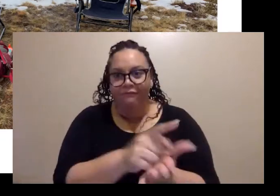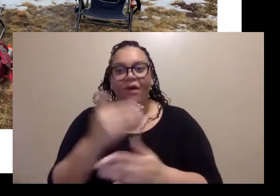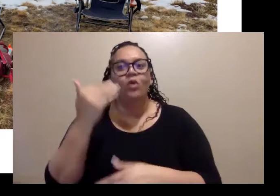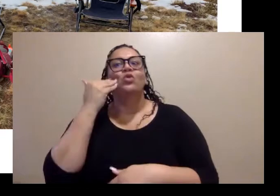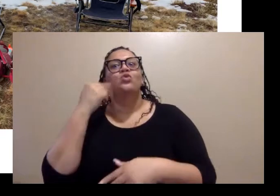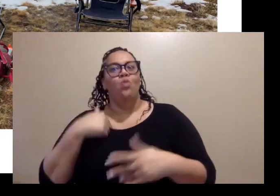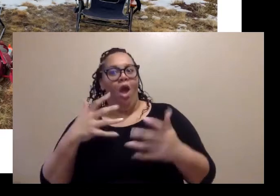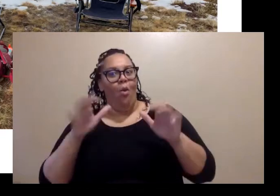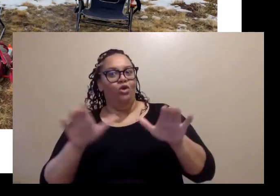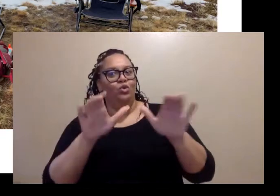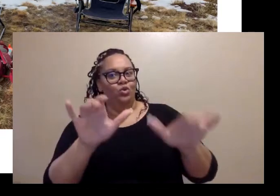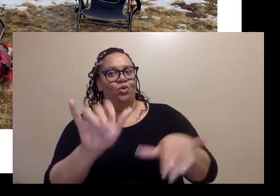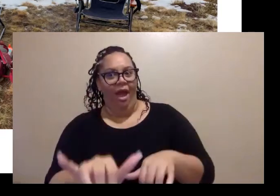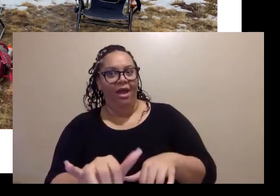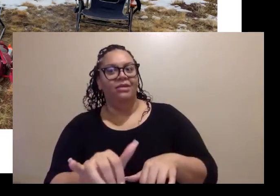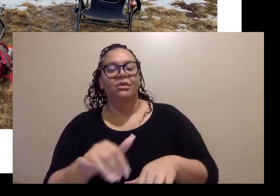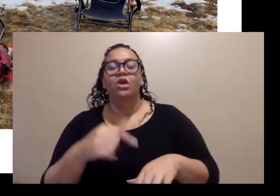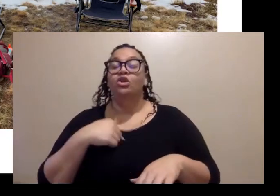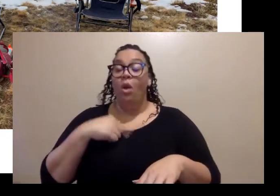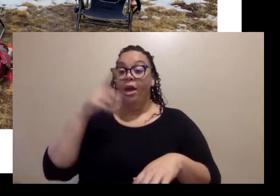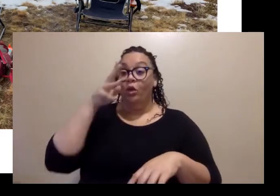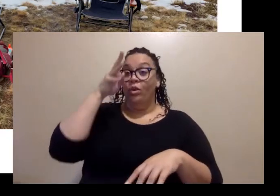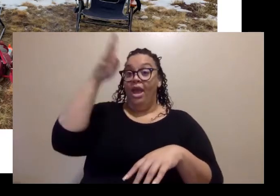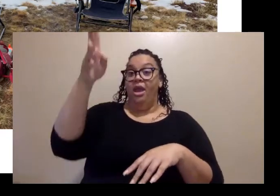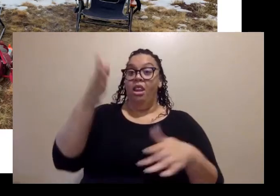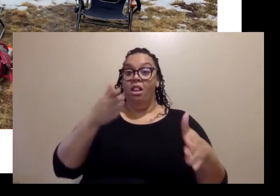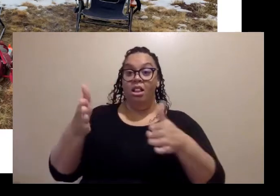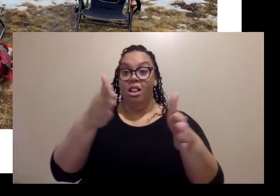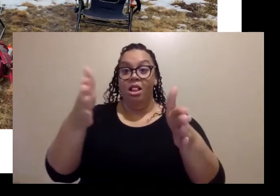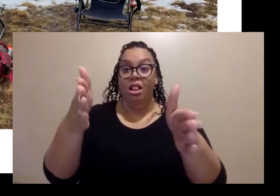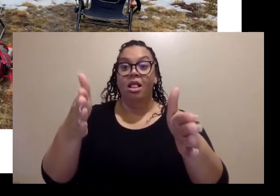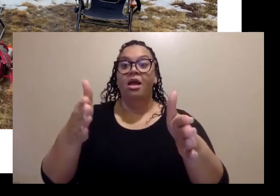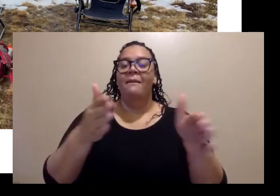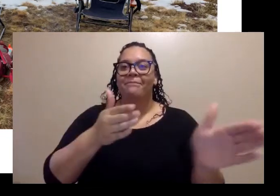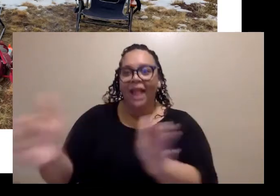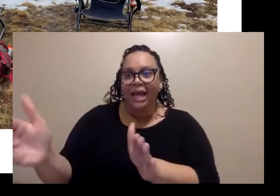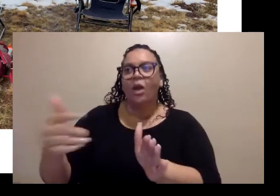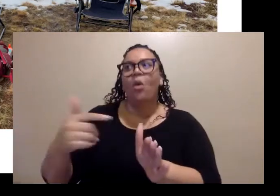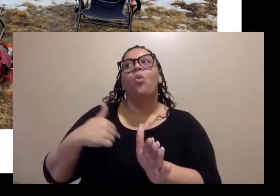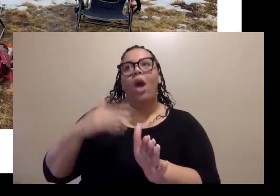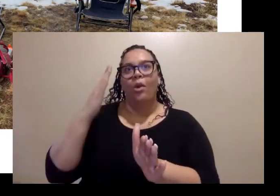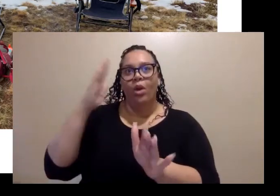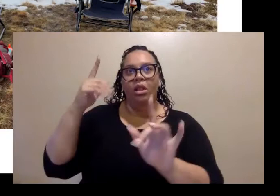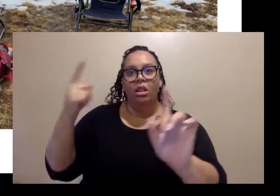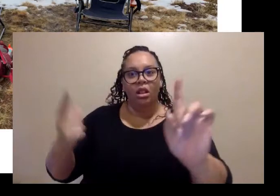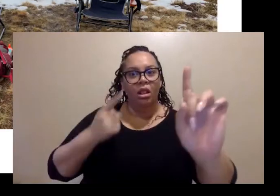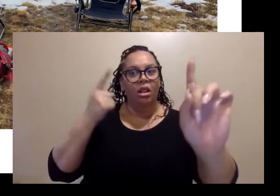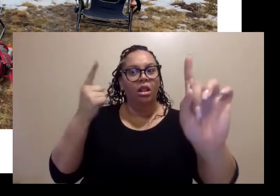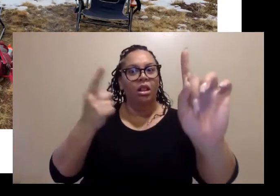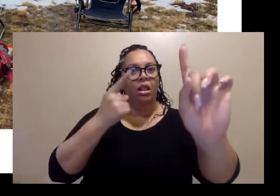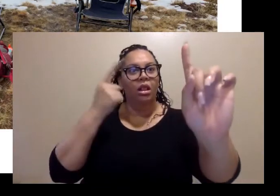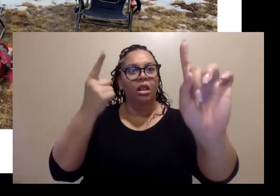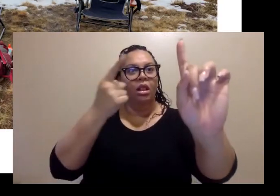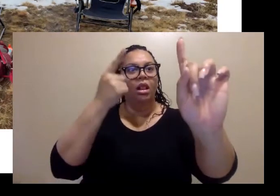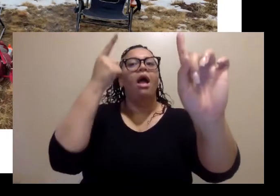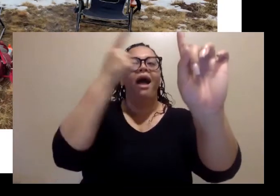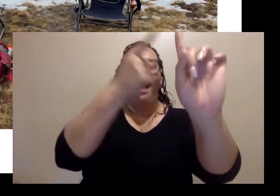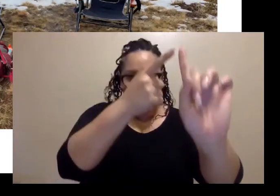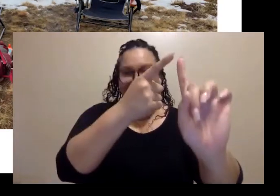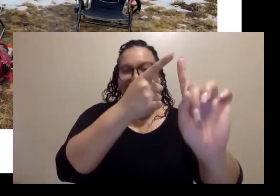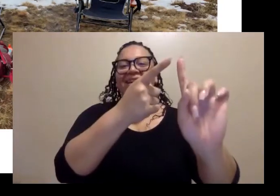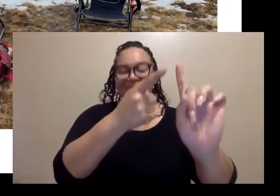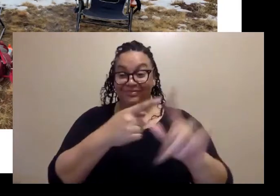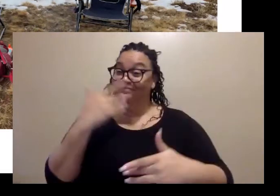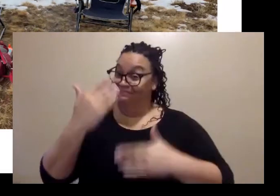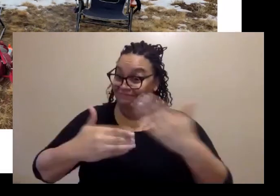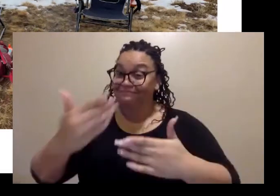a pathway for myself of like strategically planning things where that is where I'm going to end up. Fast forward later, I